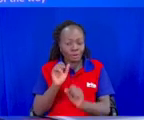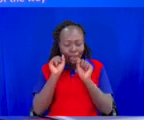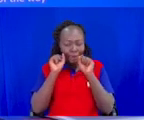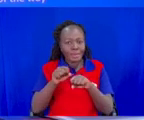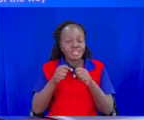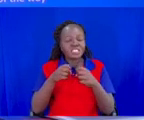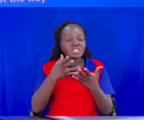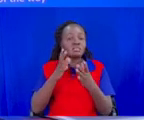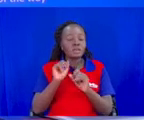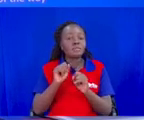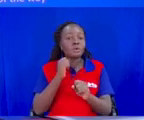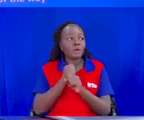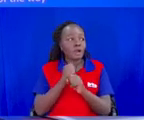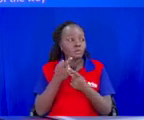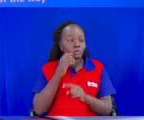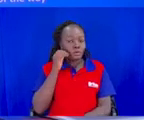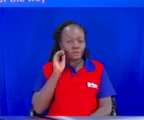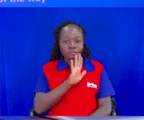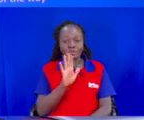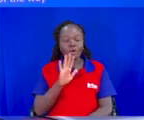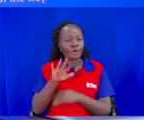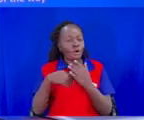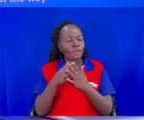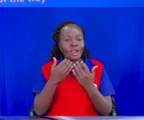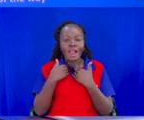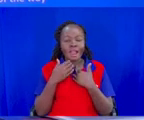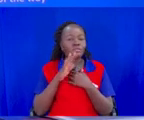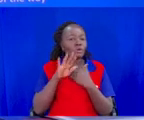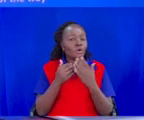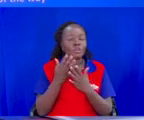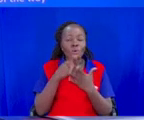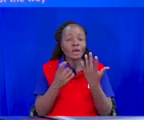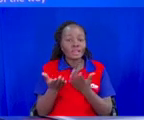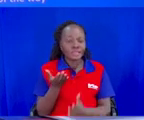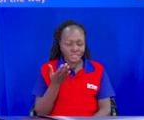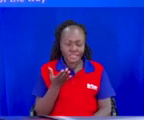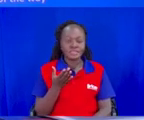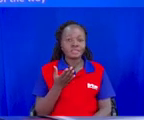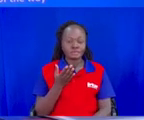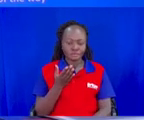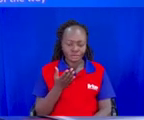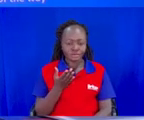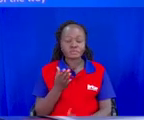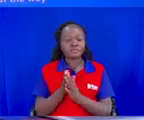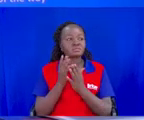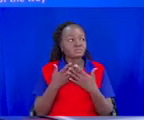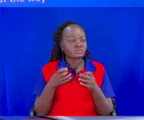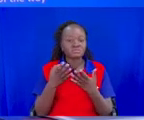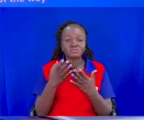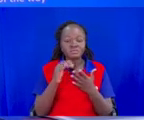work from home. All of them have the necessary infrastructure from the point of view of equipment like